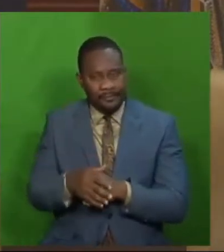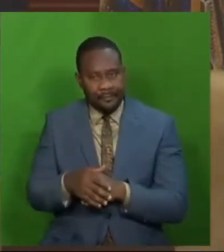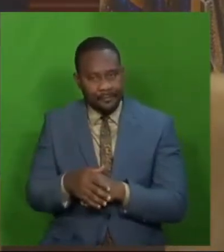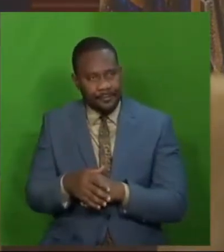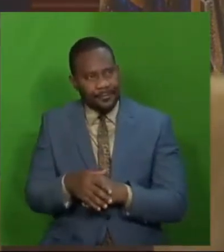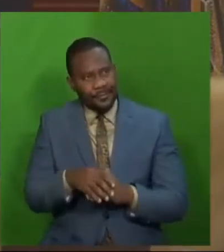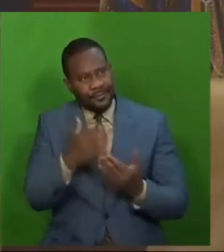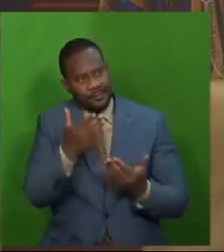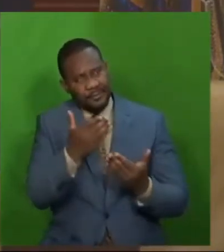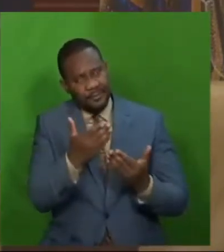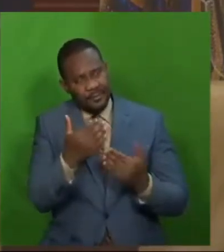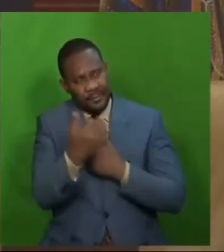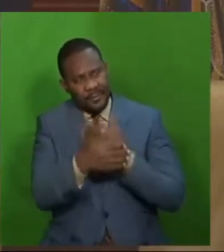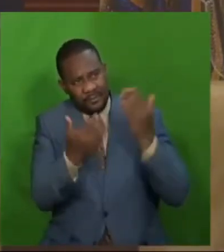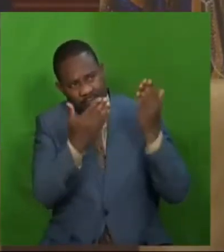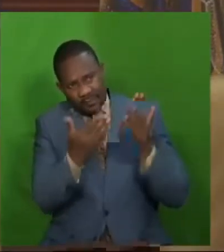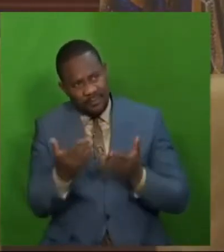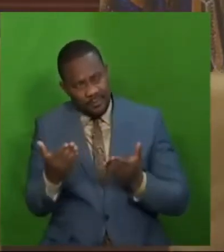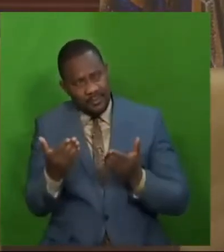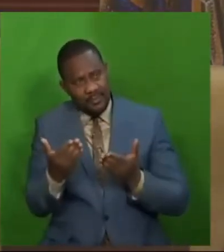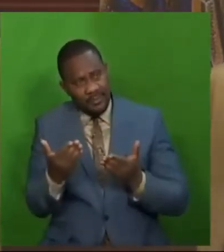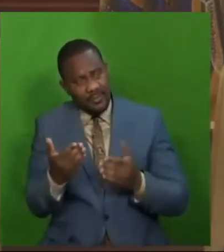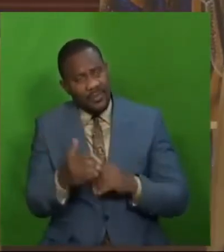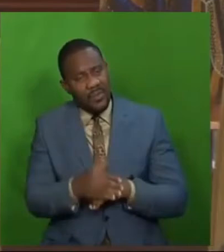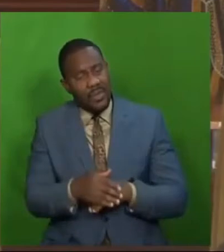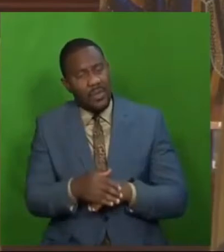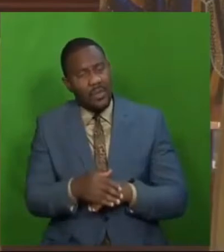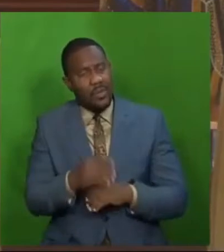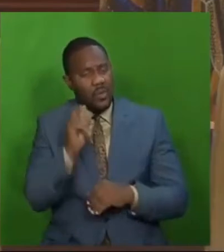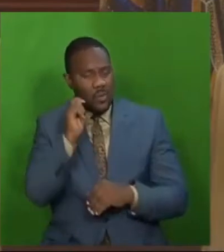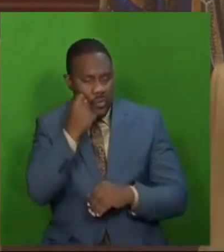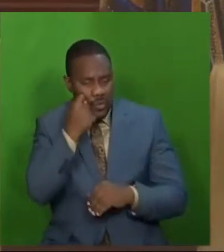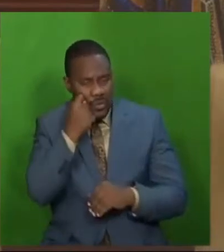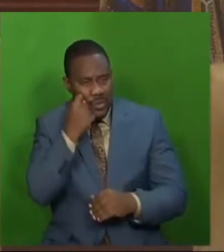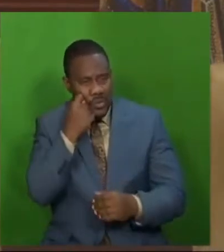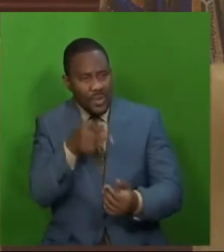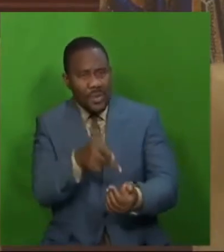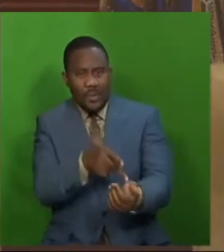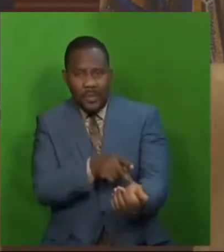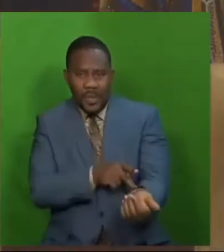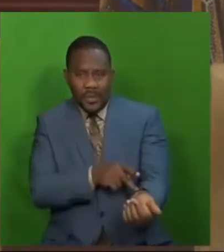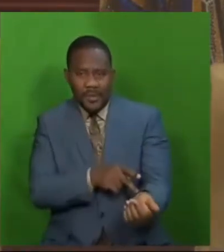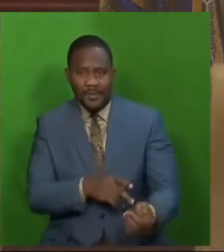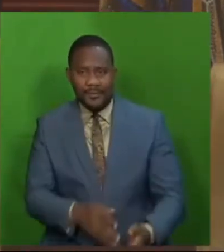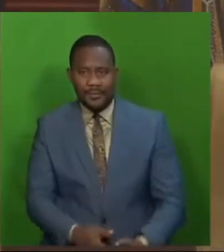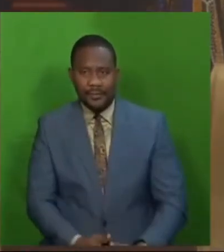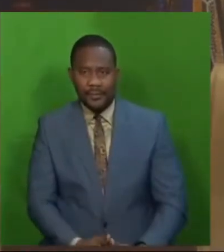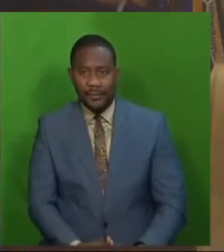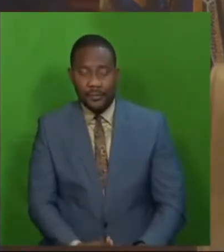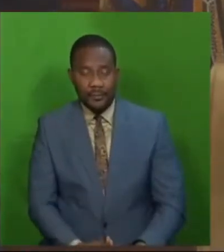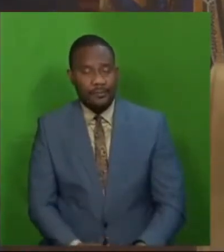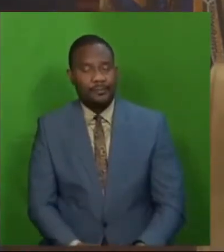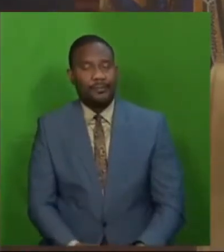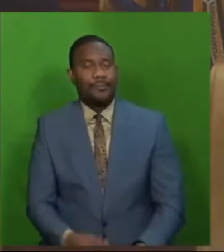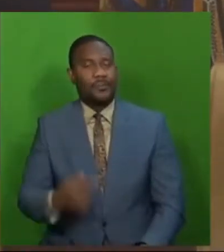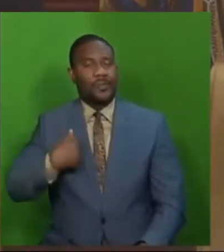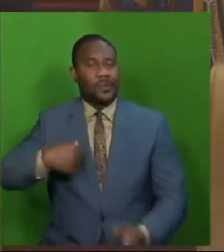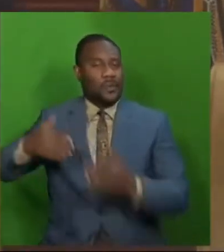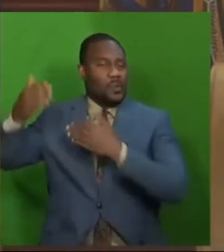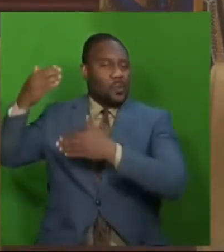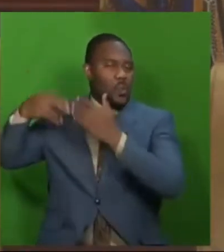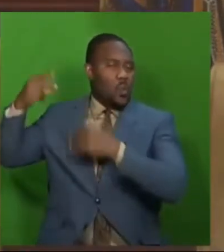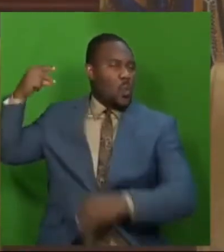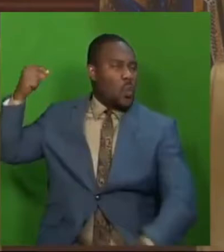of tomatoes and plantain. Mr. Speaker, since time immemorial, Ghana has